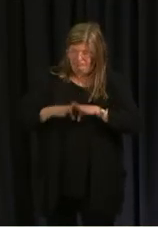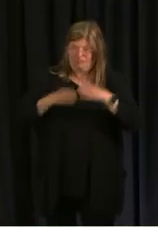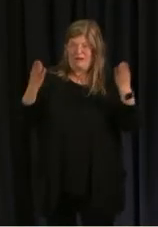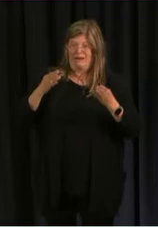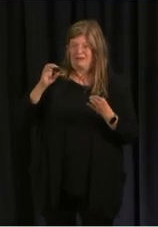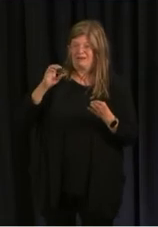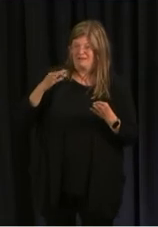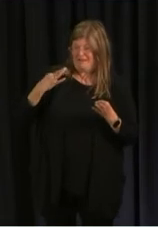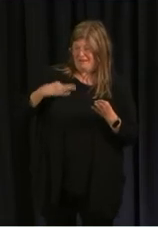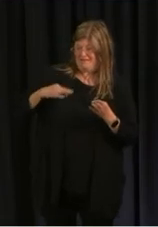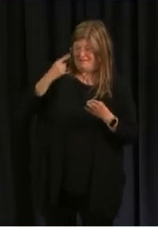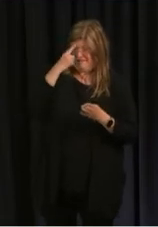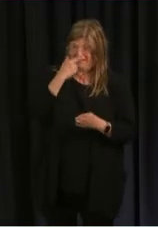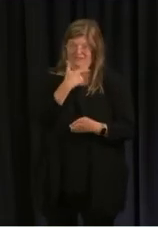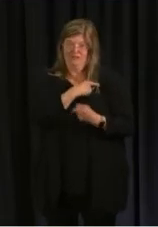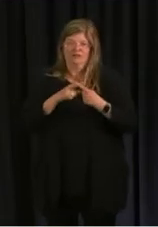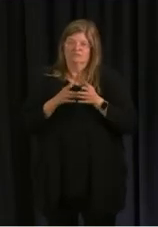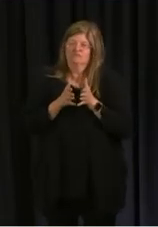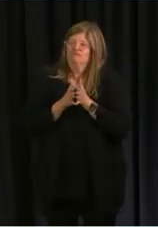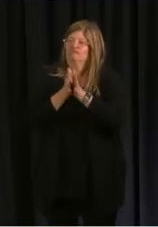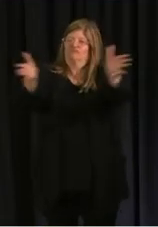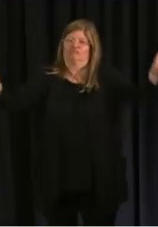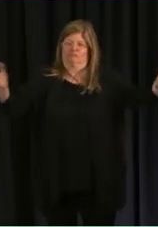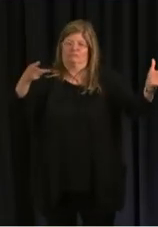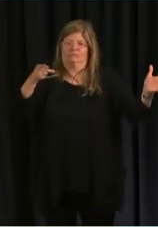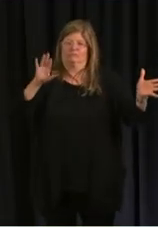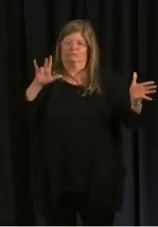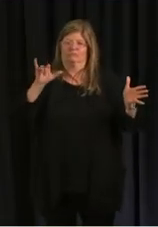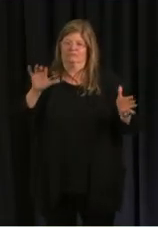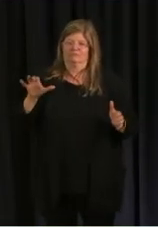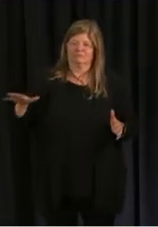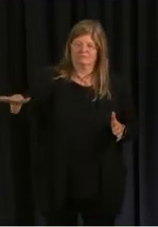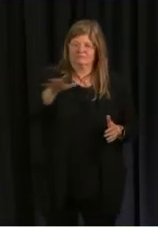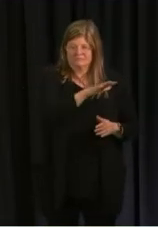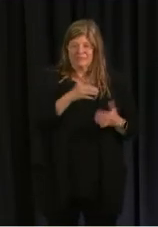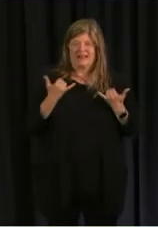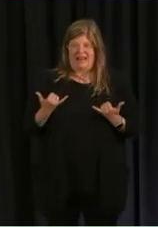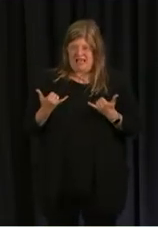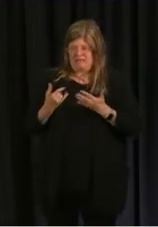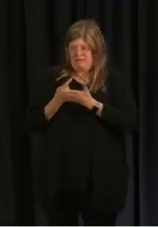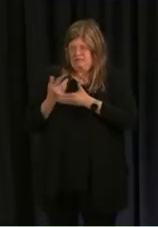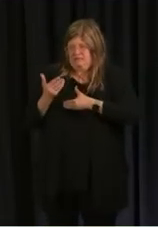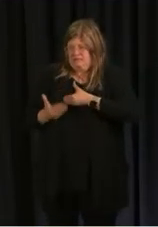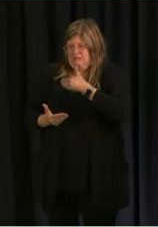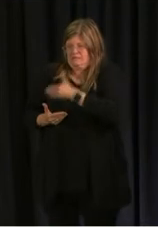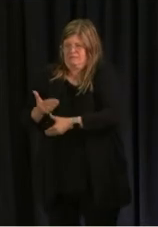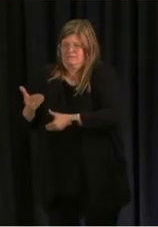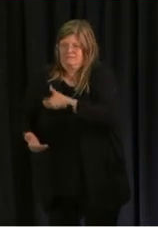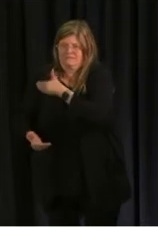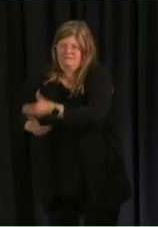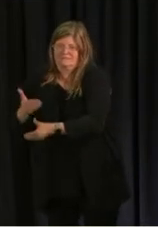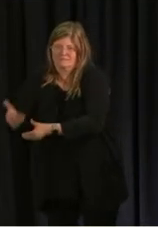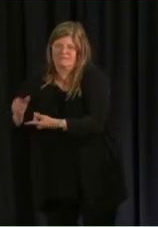based on thoughts around how much vaccine we're going to go through and how much supply we're going to have as well.